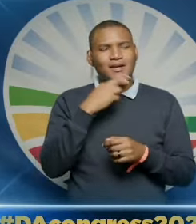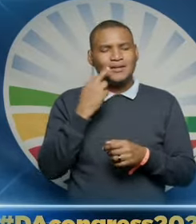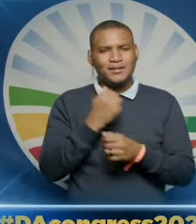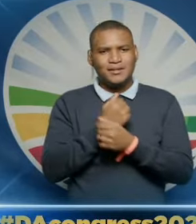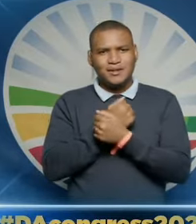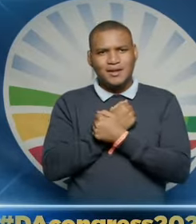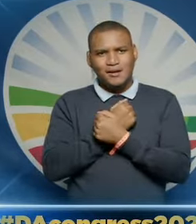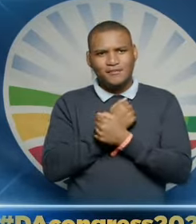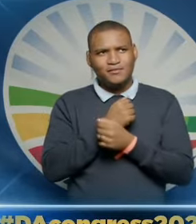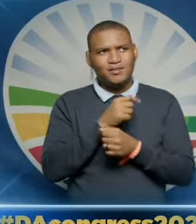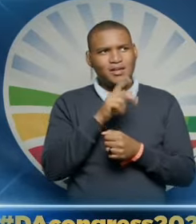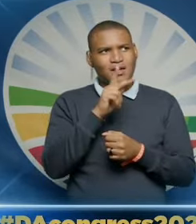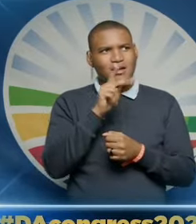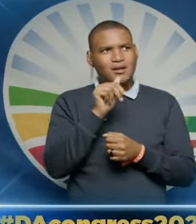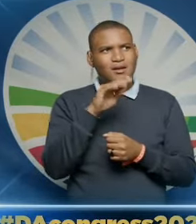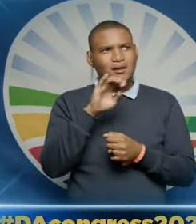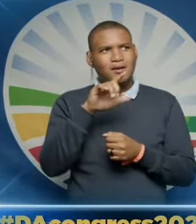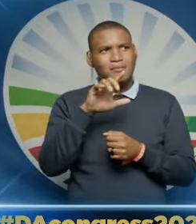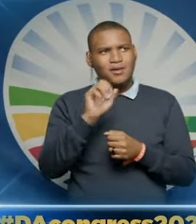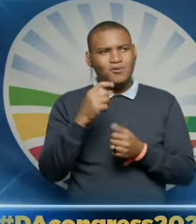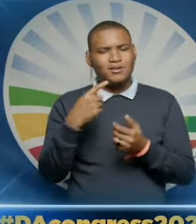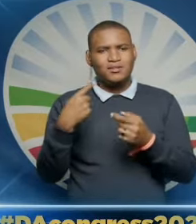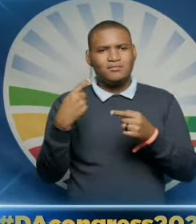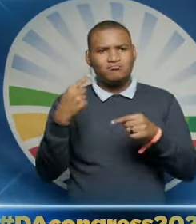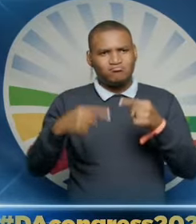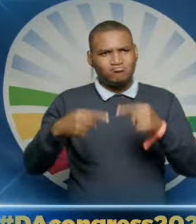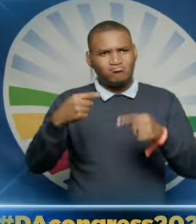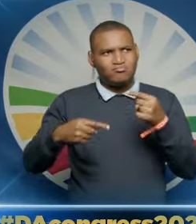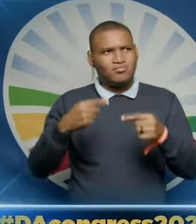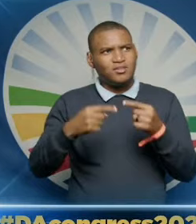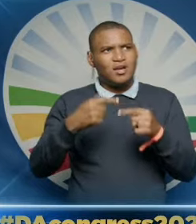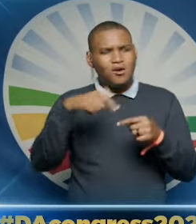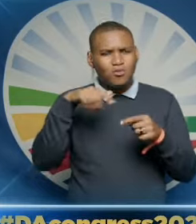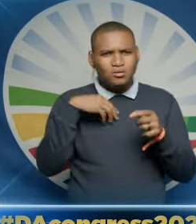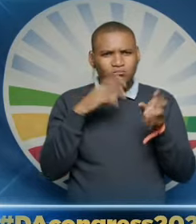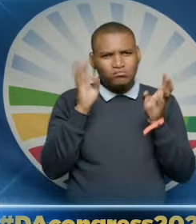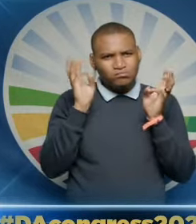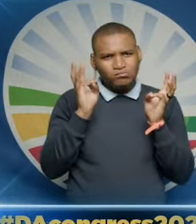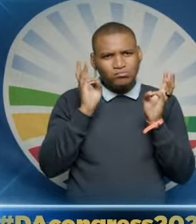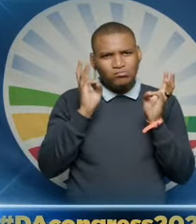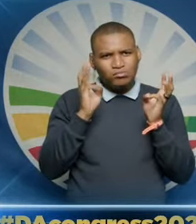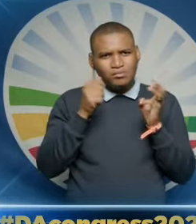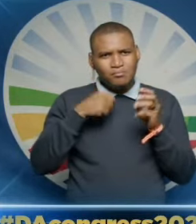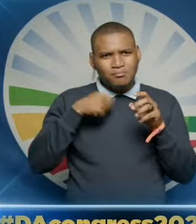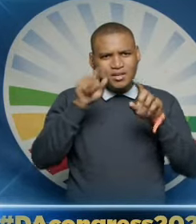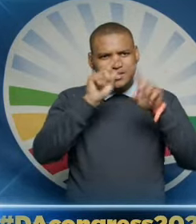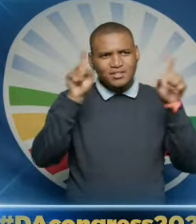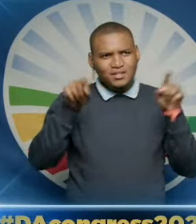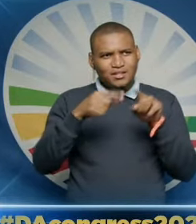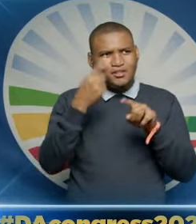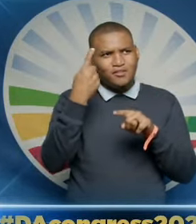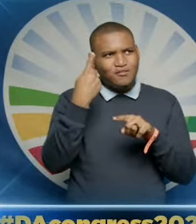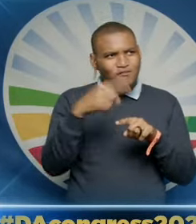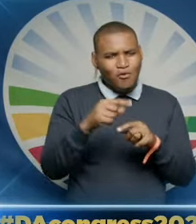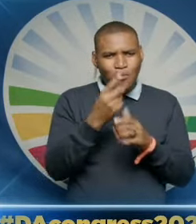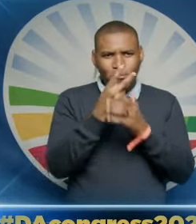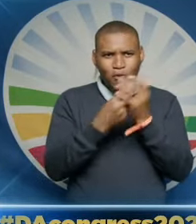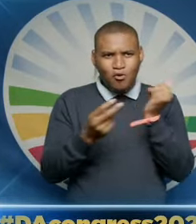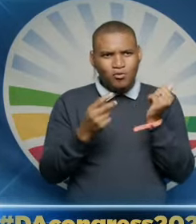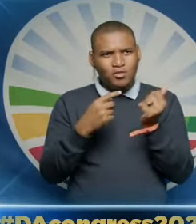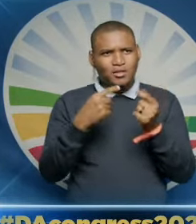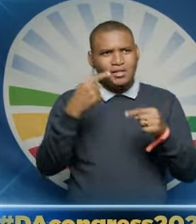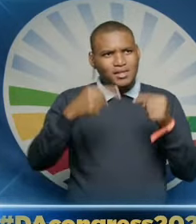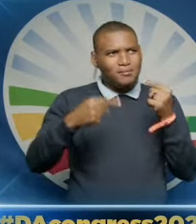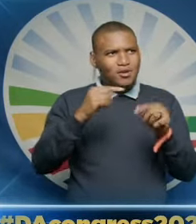loved, Kabelo, was the debates. Yes. I was glued to my screen for both debates. No